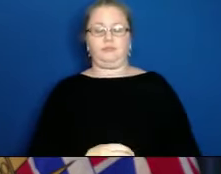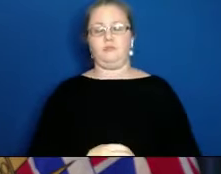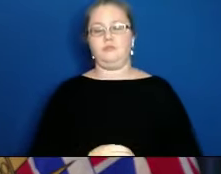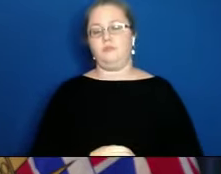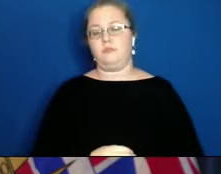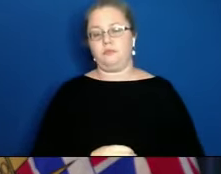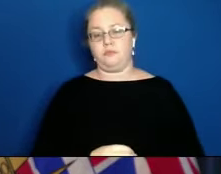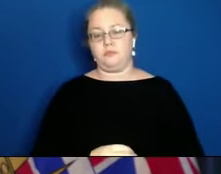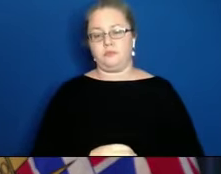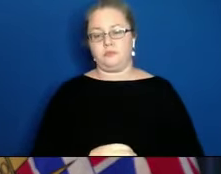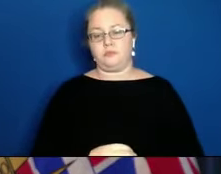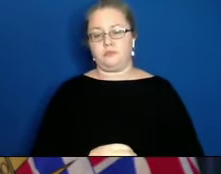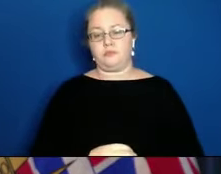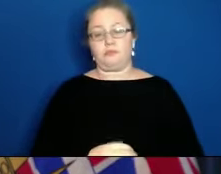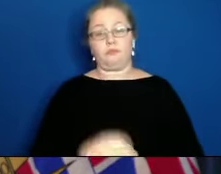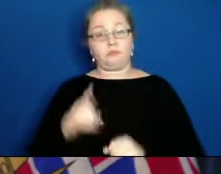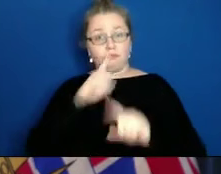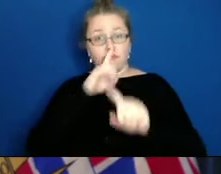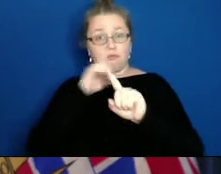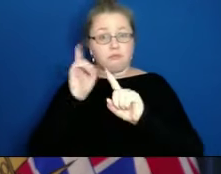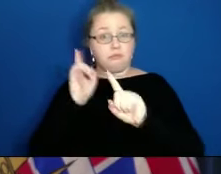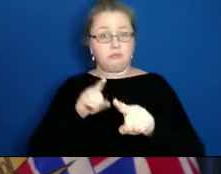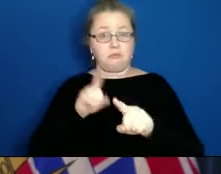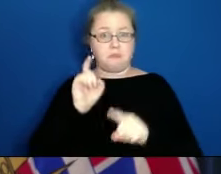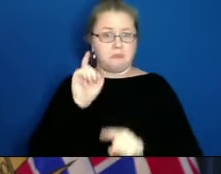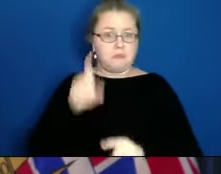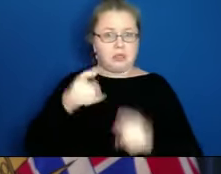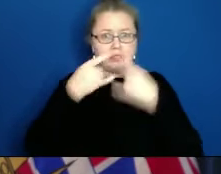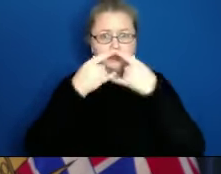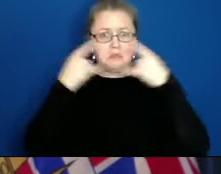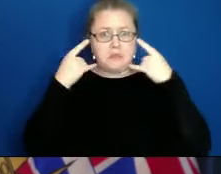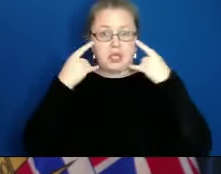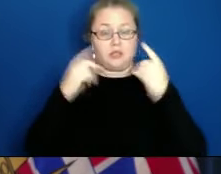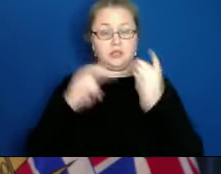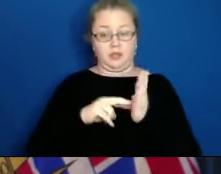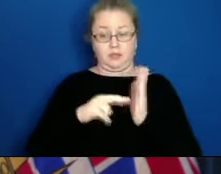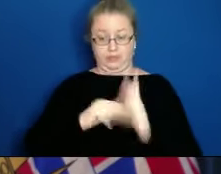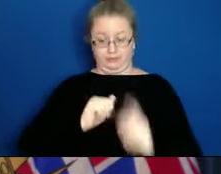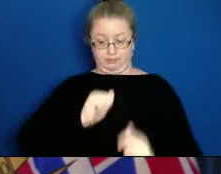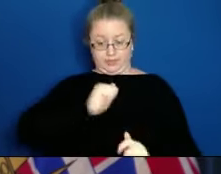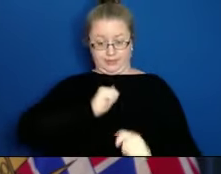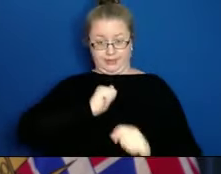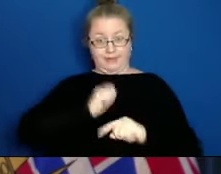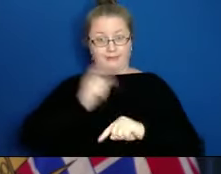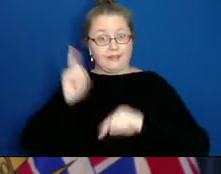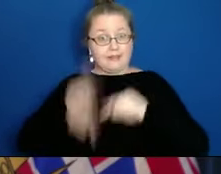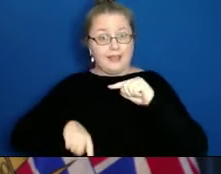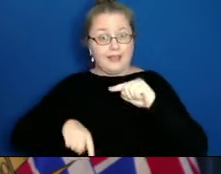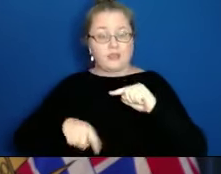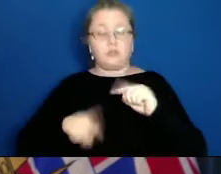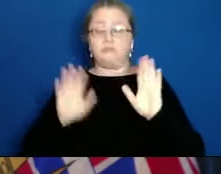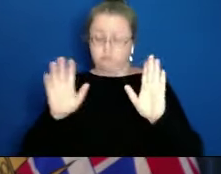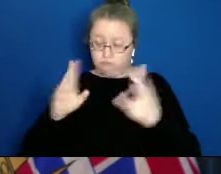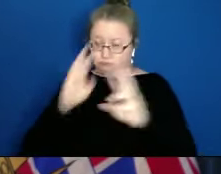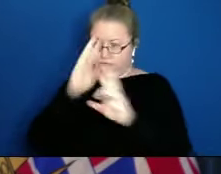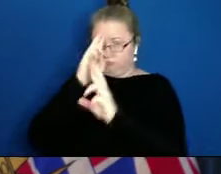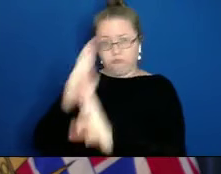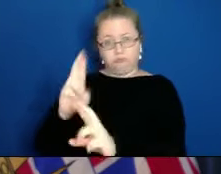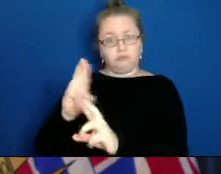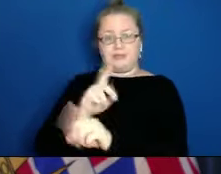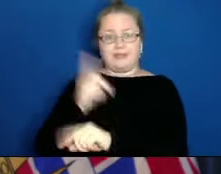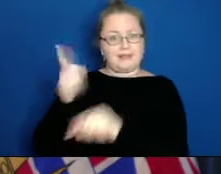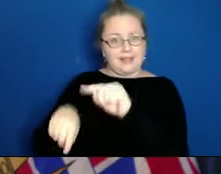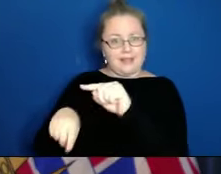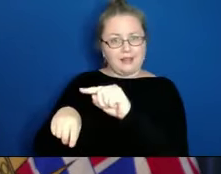Again, this does not apply to anyone who is unable to put on or remove the mask on their own. We know that there are people with